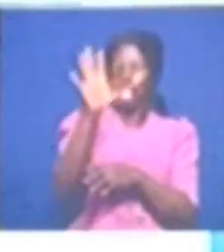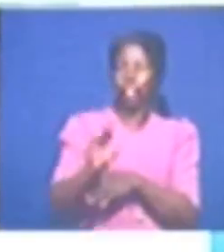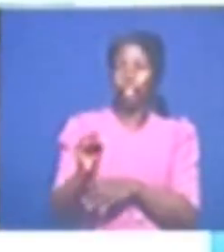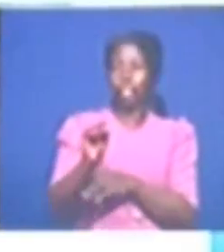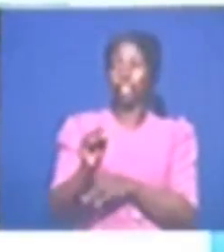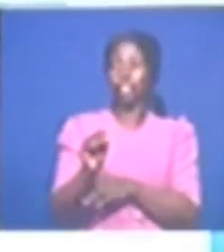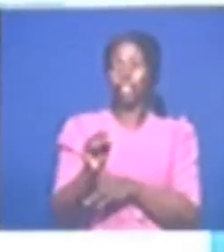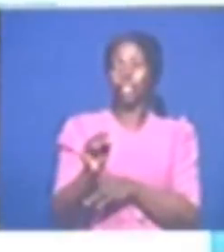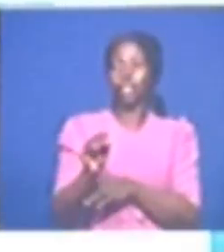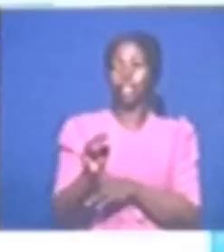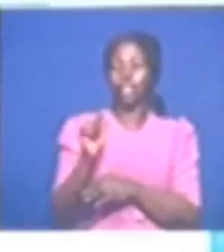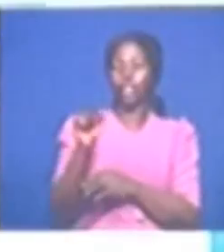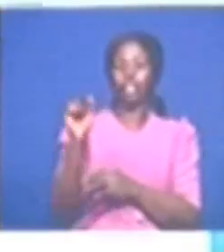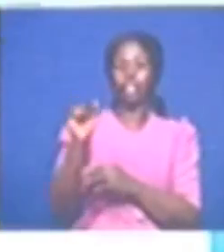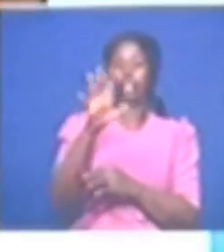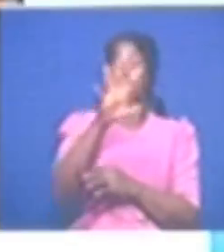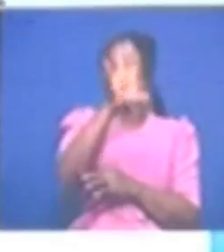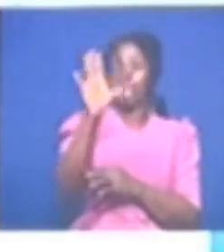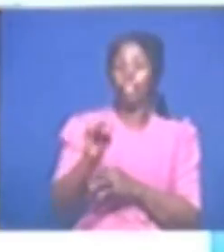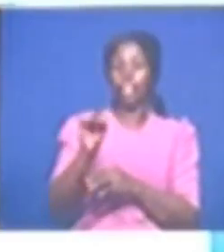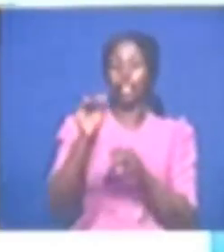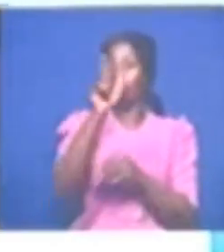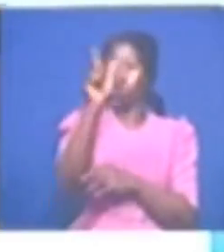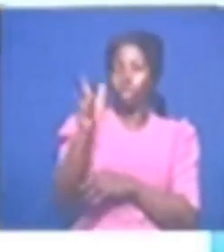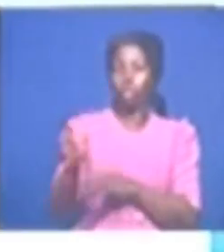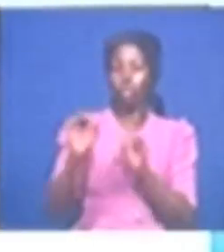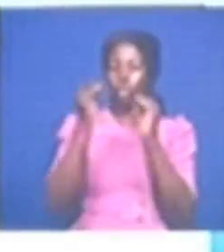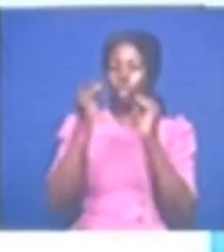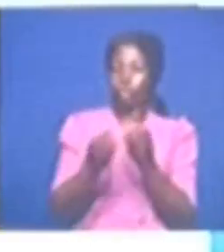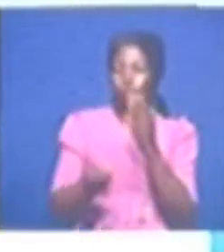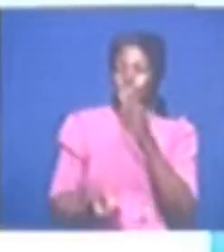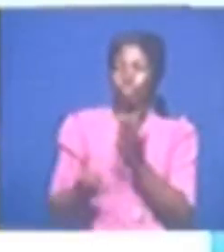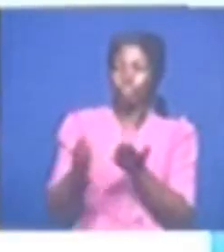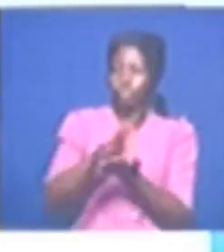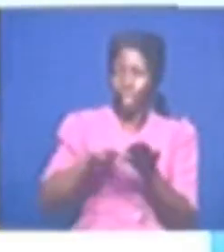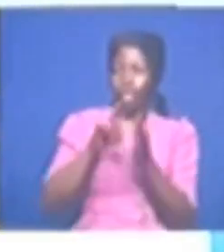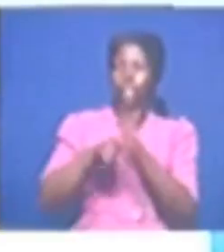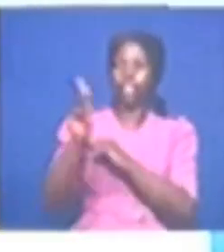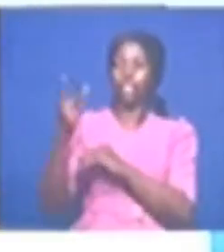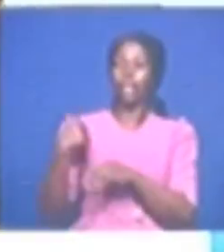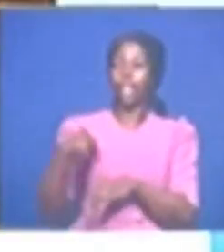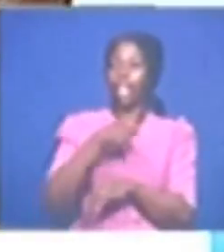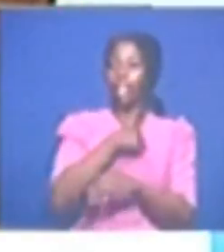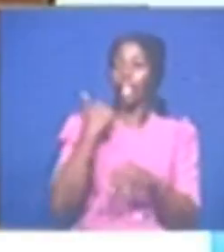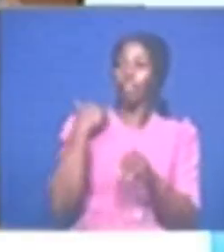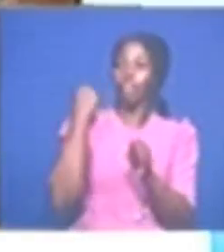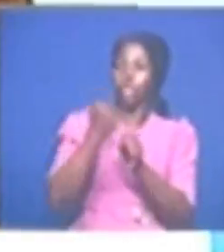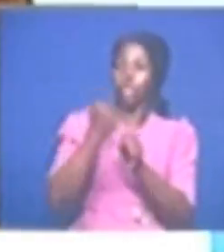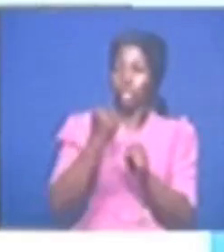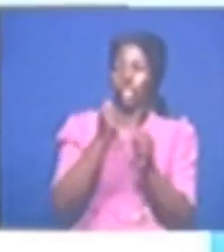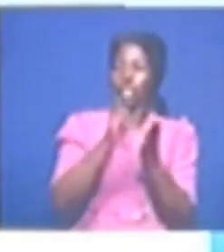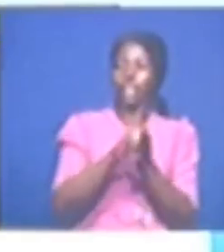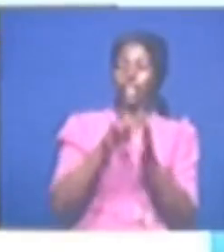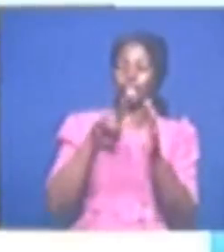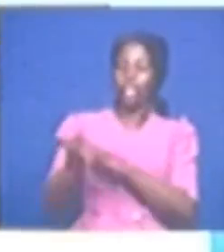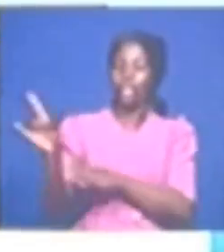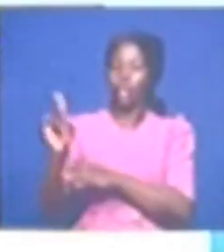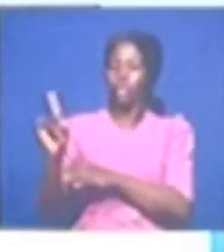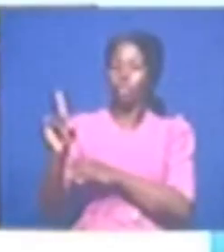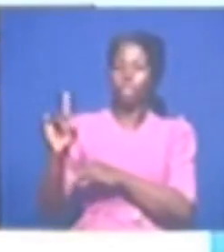African continental organization, but based in Kenya. So we have been doing that, and today, actually, with the Nairobi, at the event at Nairobi